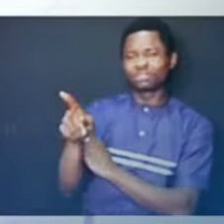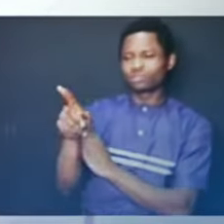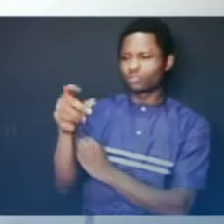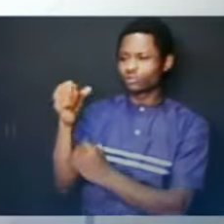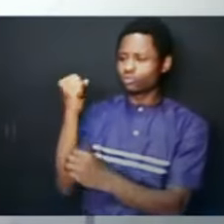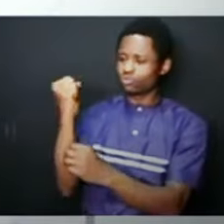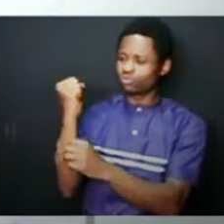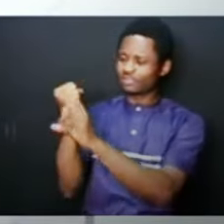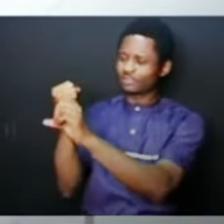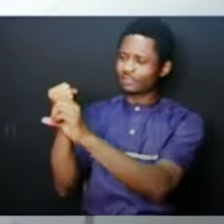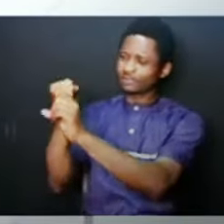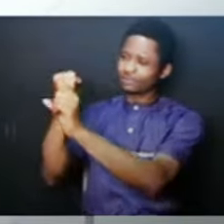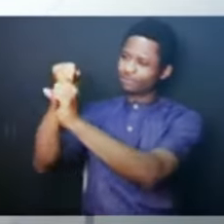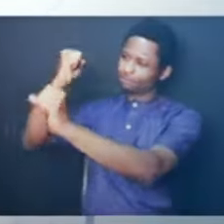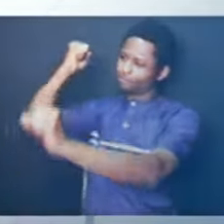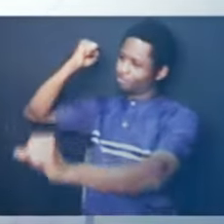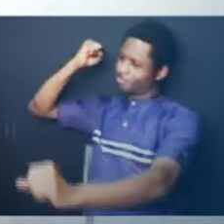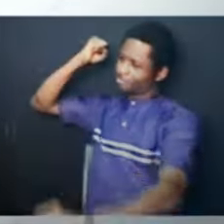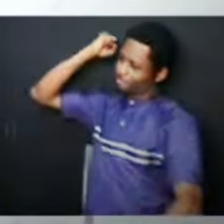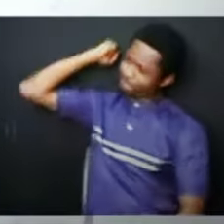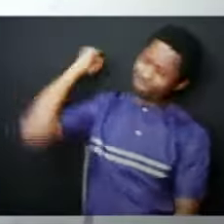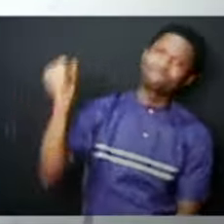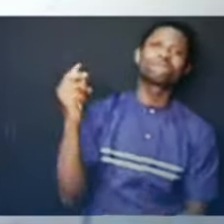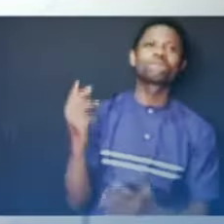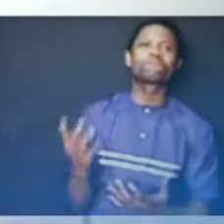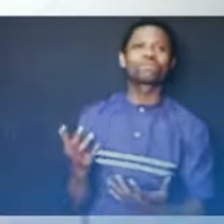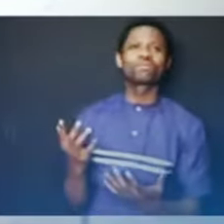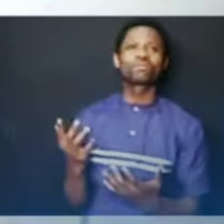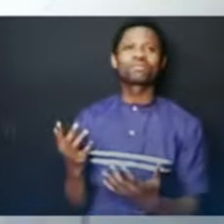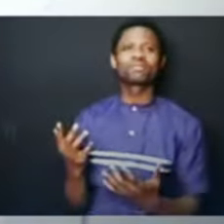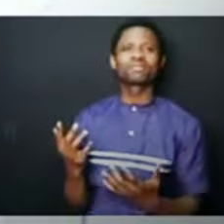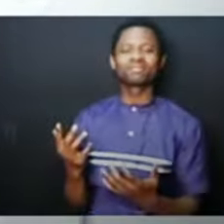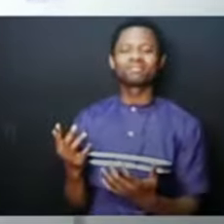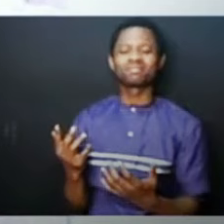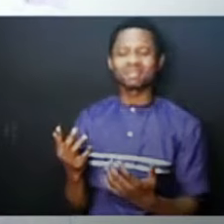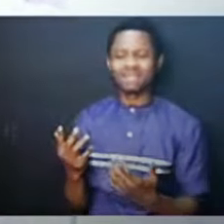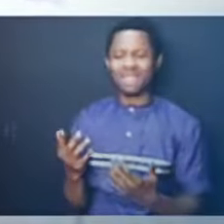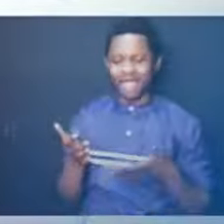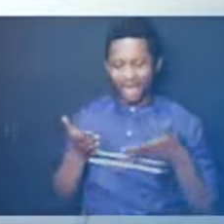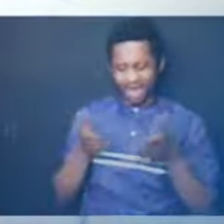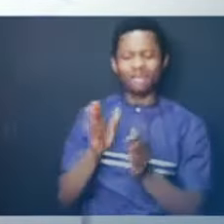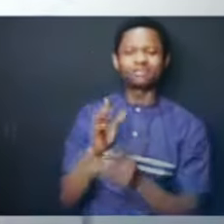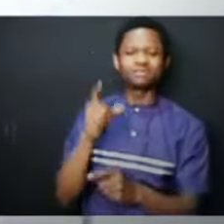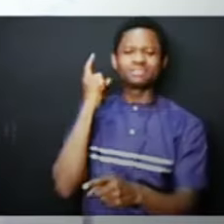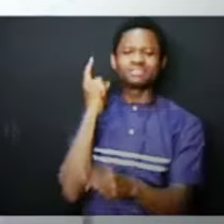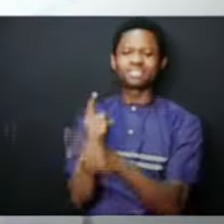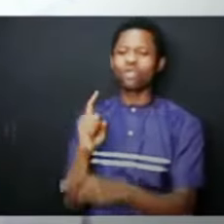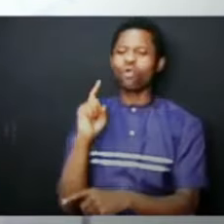spear. I won't strike twice.